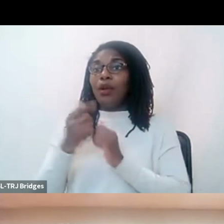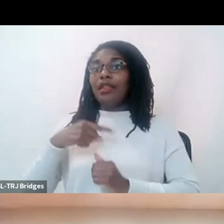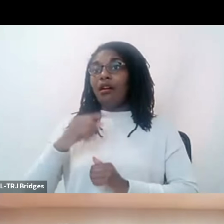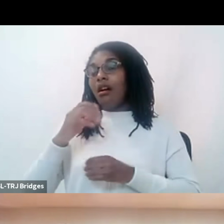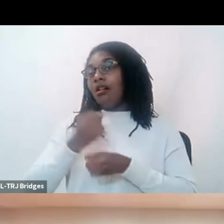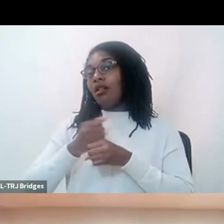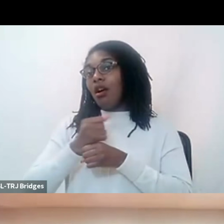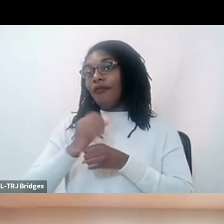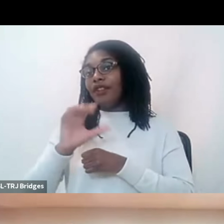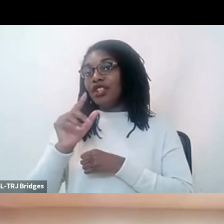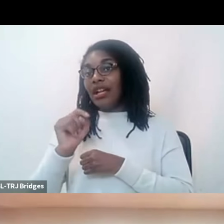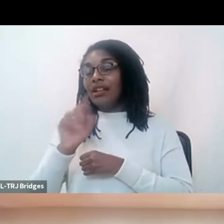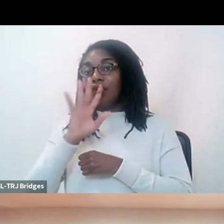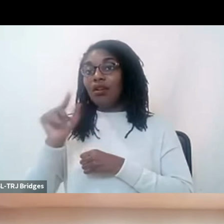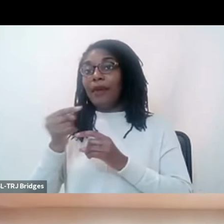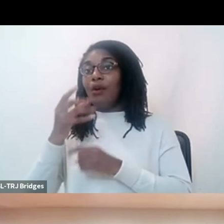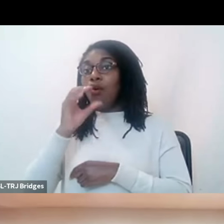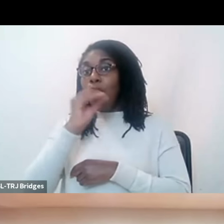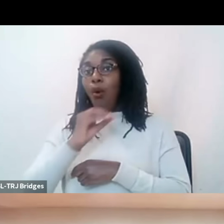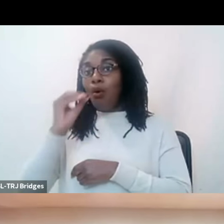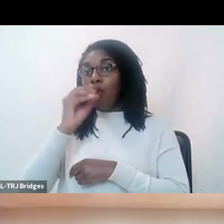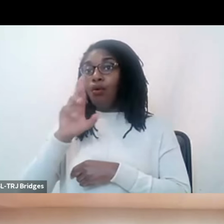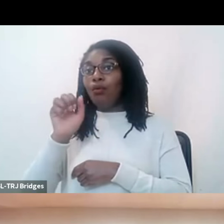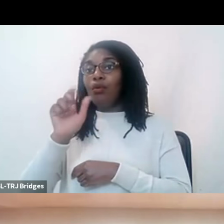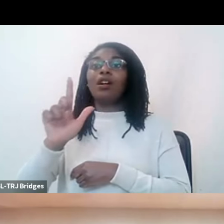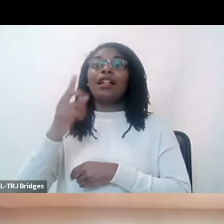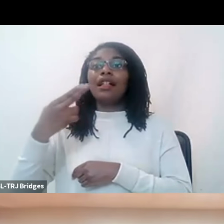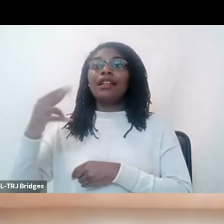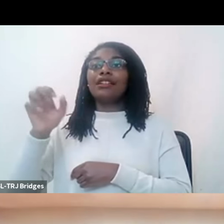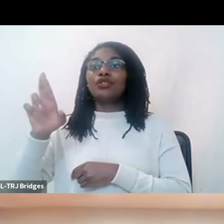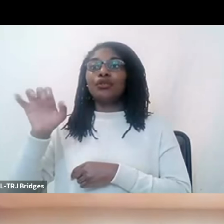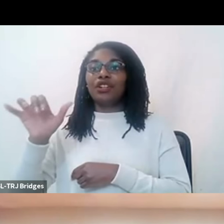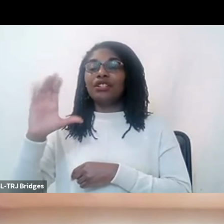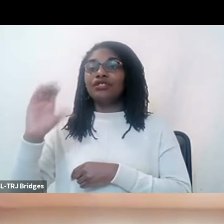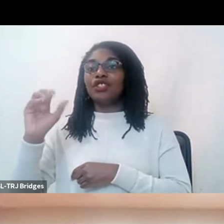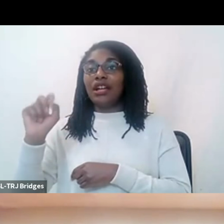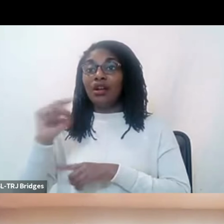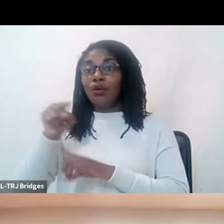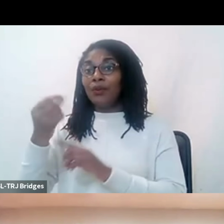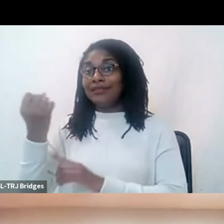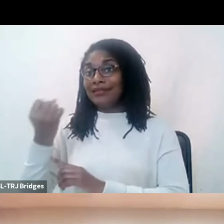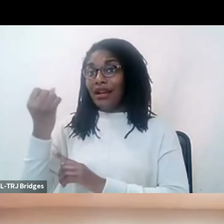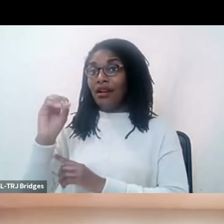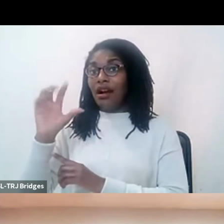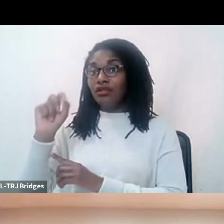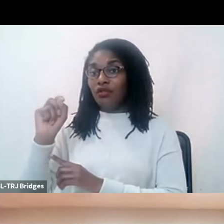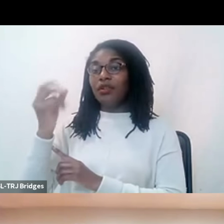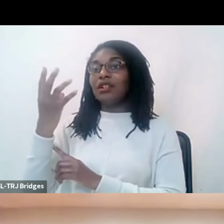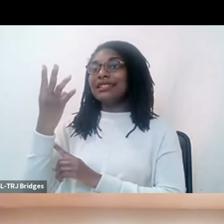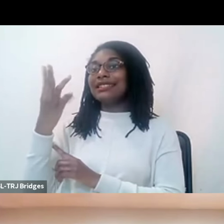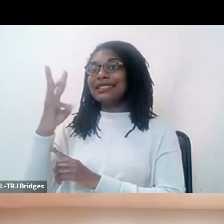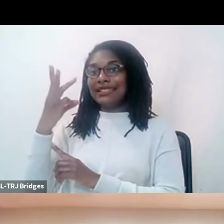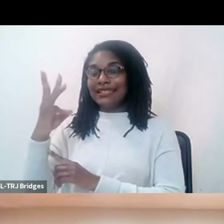Museum to discuss Oral History Project Homebrewed on Saturday, October 16th at 11 a.m.